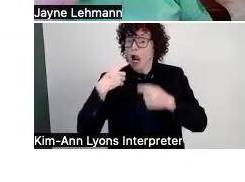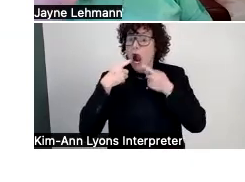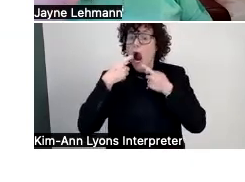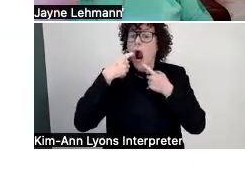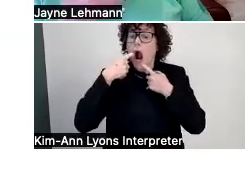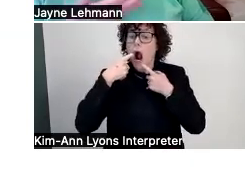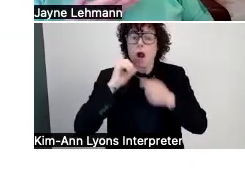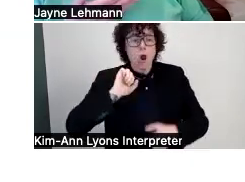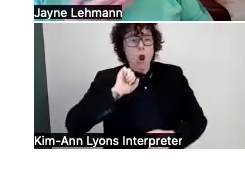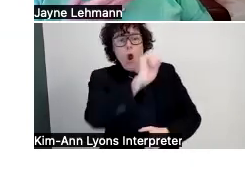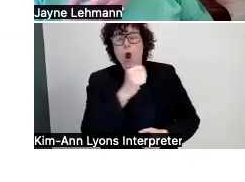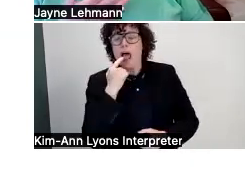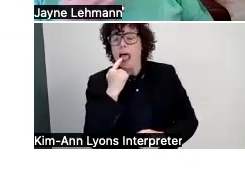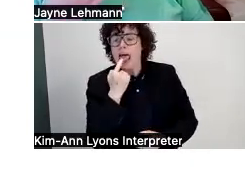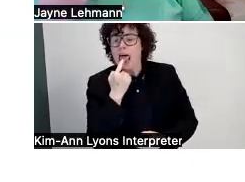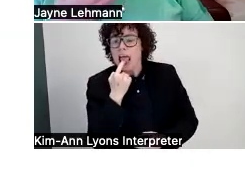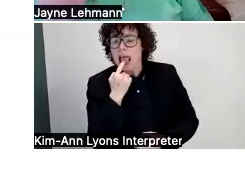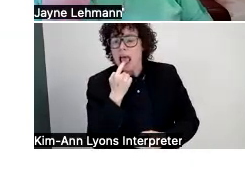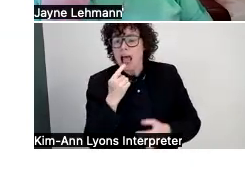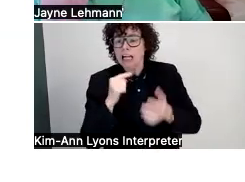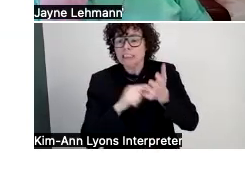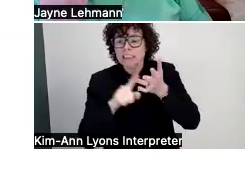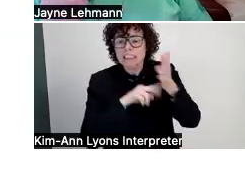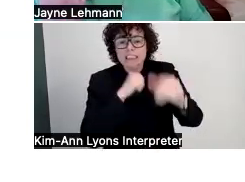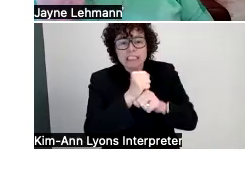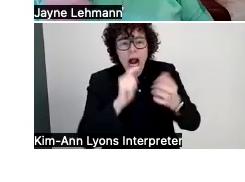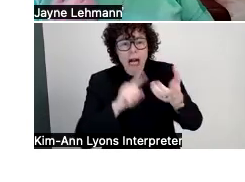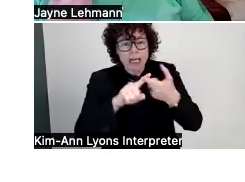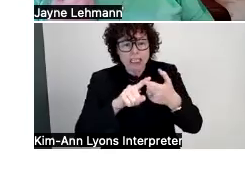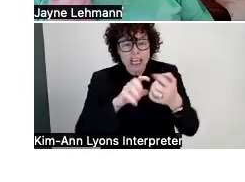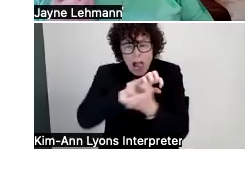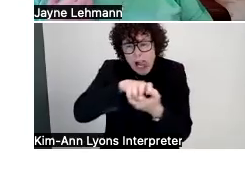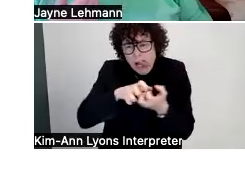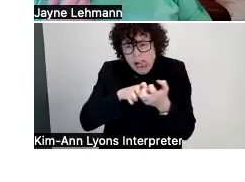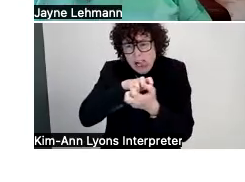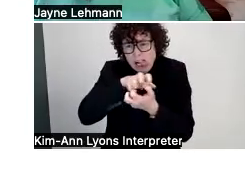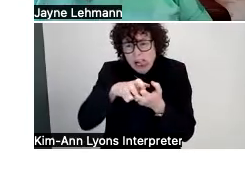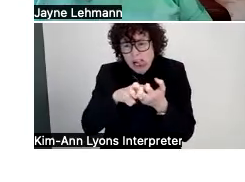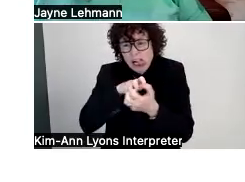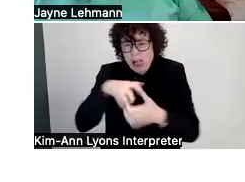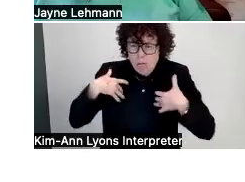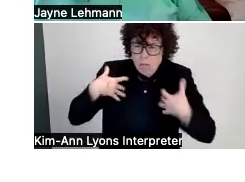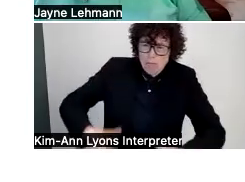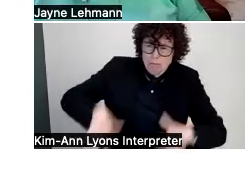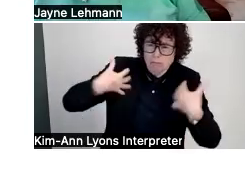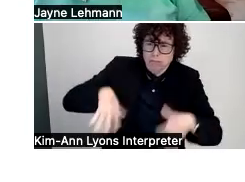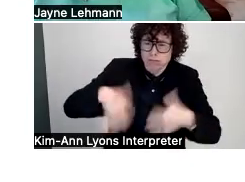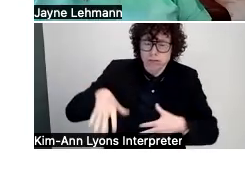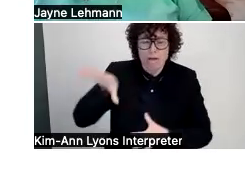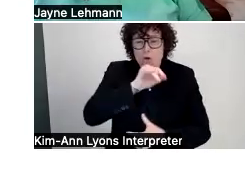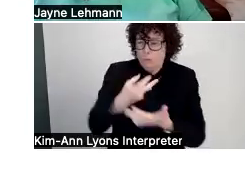her tongue, both sides of her mouth, were all mangled from the seizures she'd had. Now, this was day